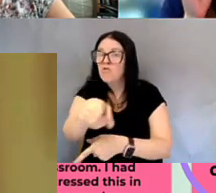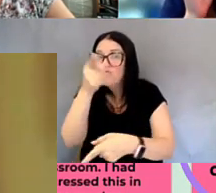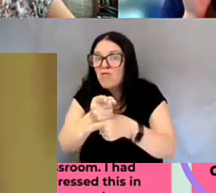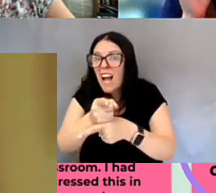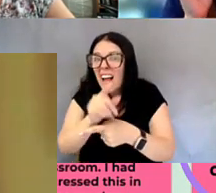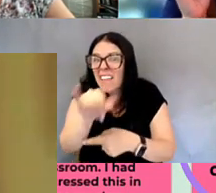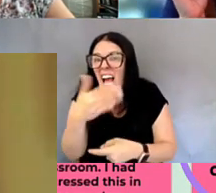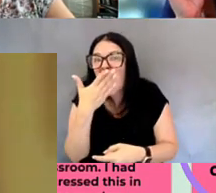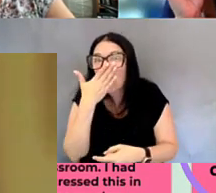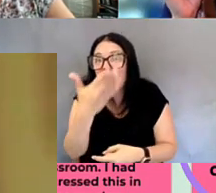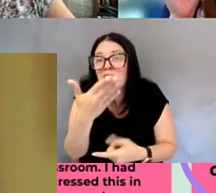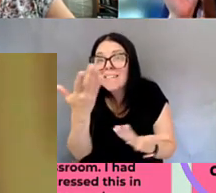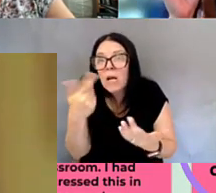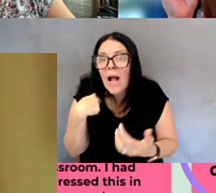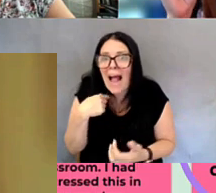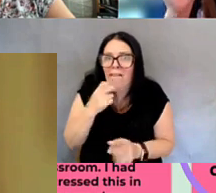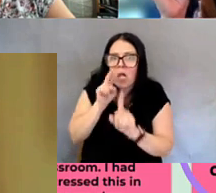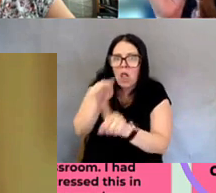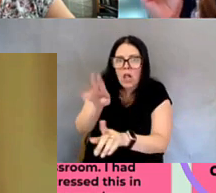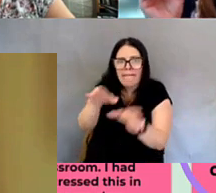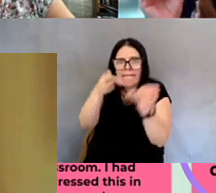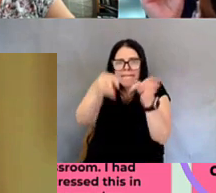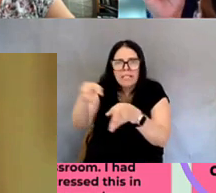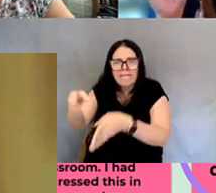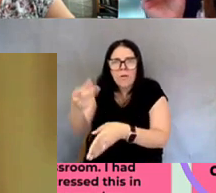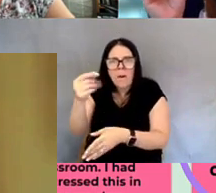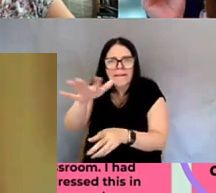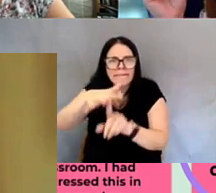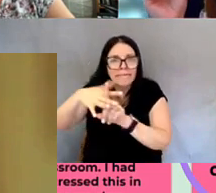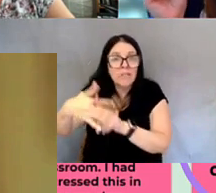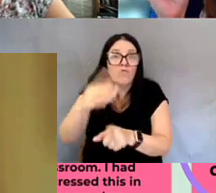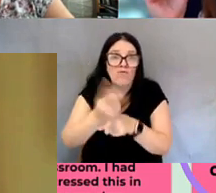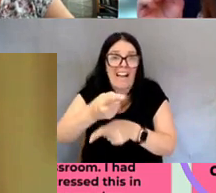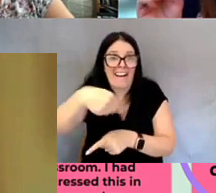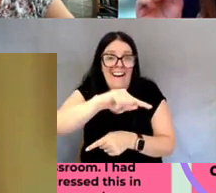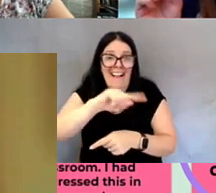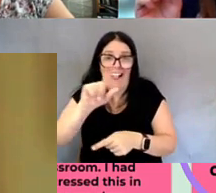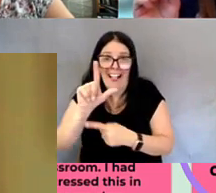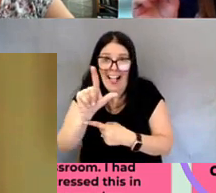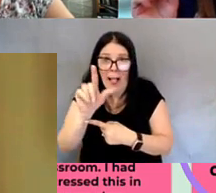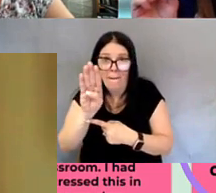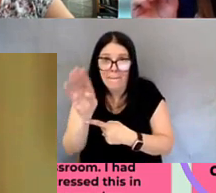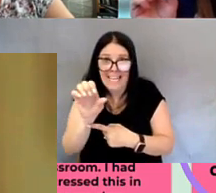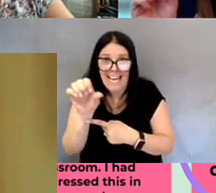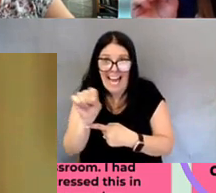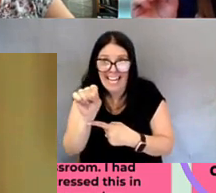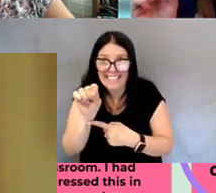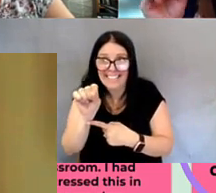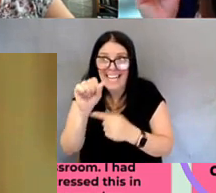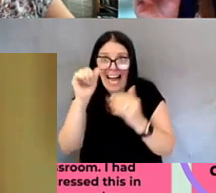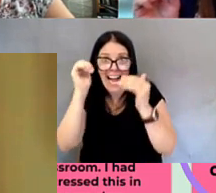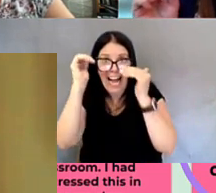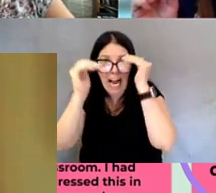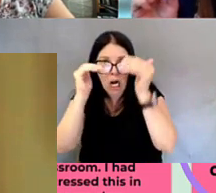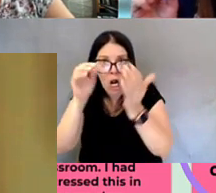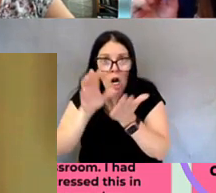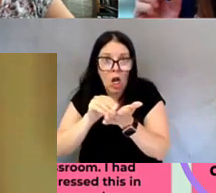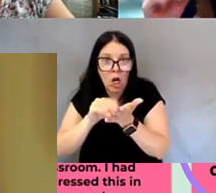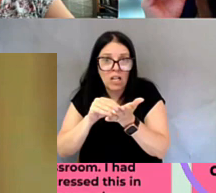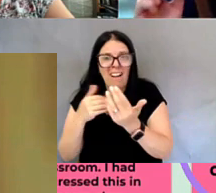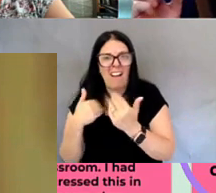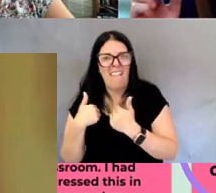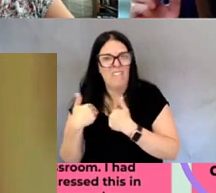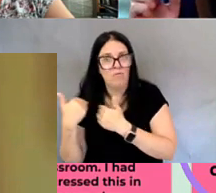are actually talking about LBS adult learners who have